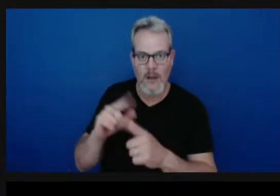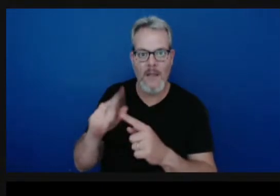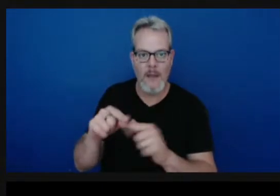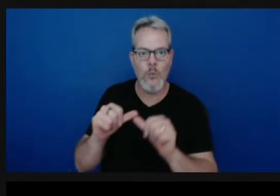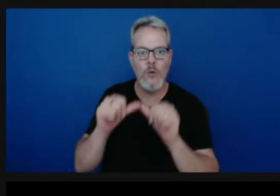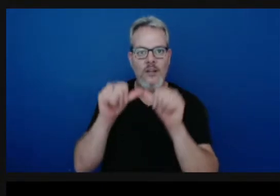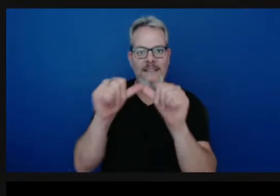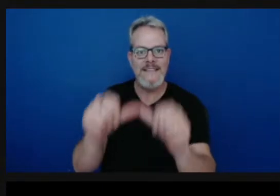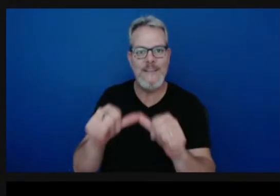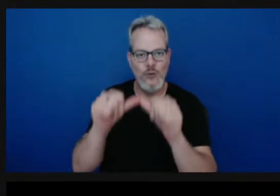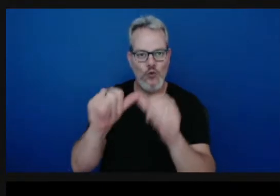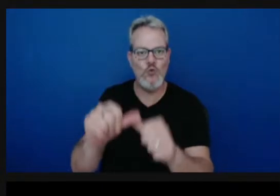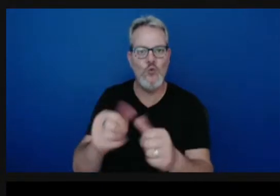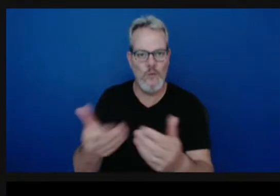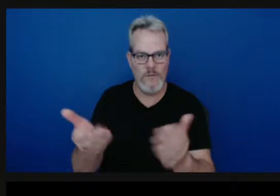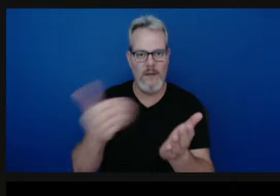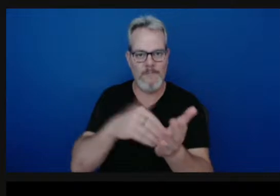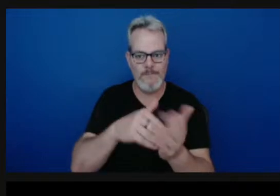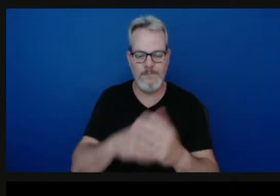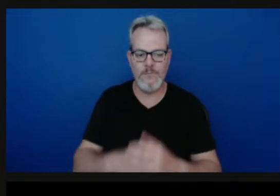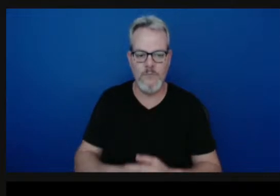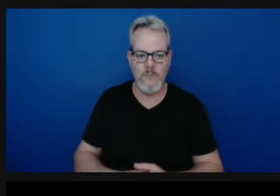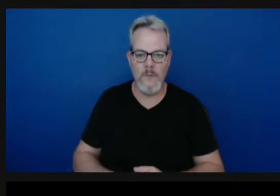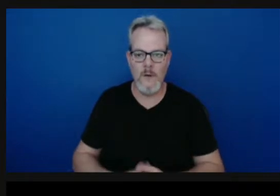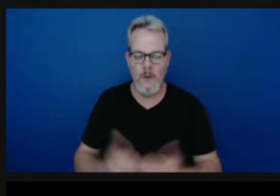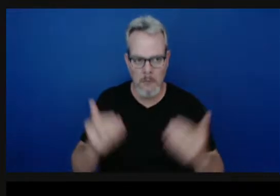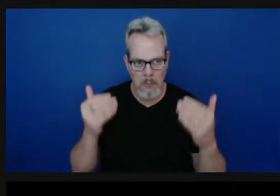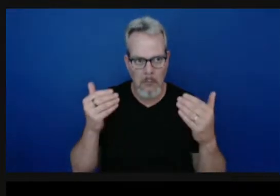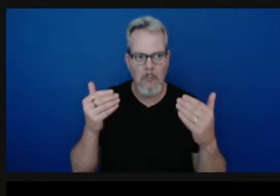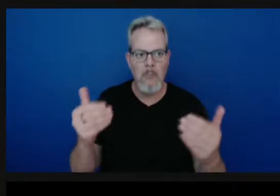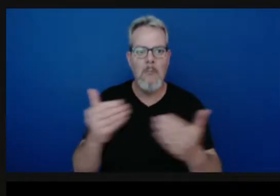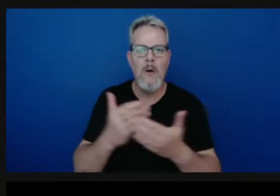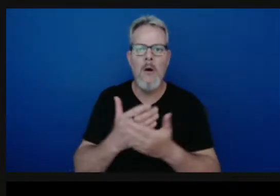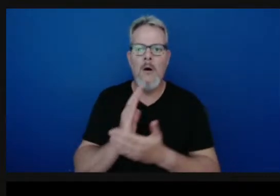from there. So, all right.